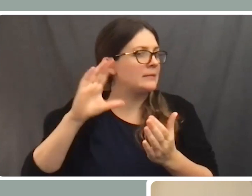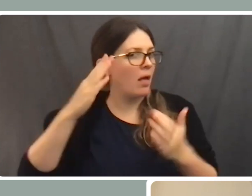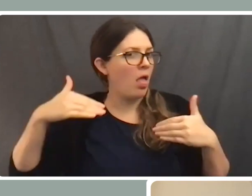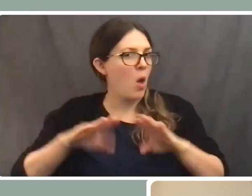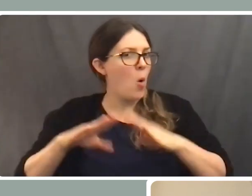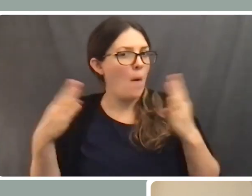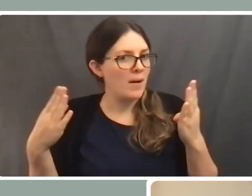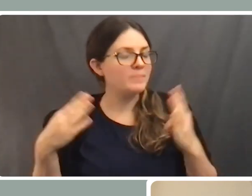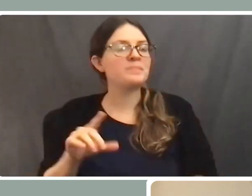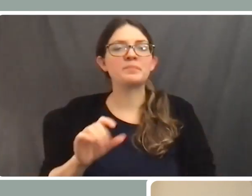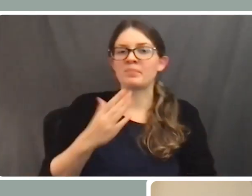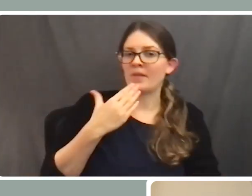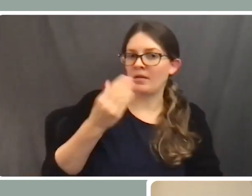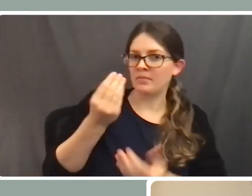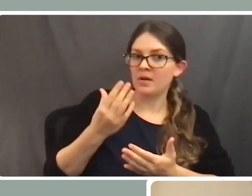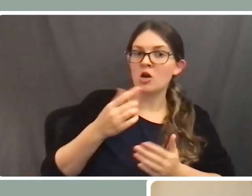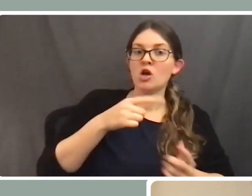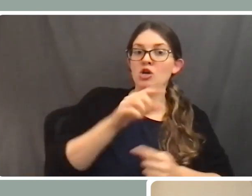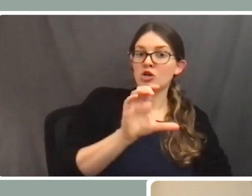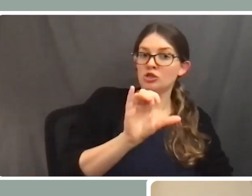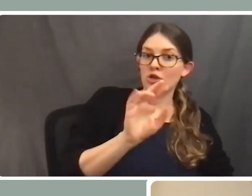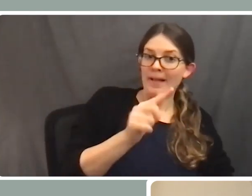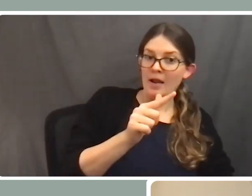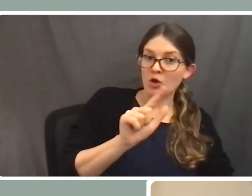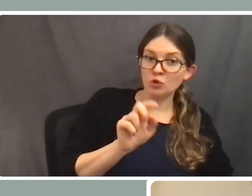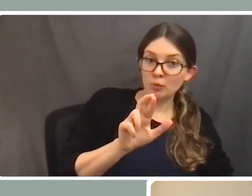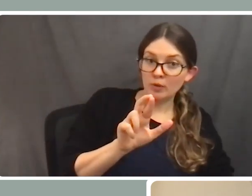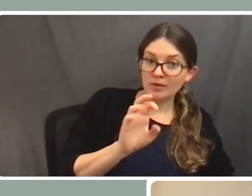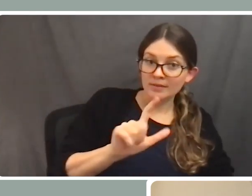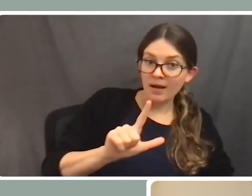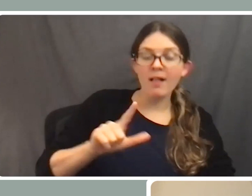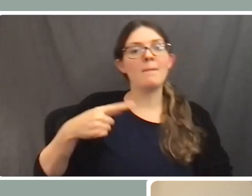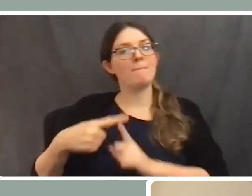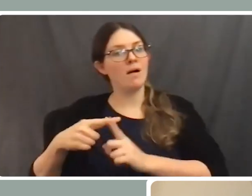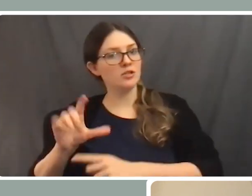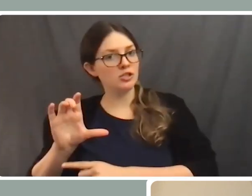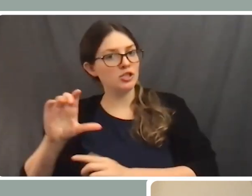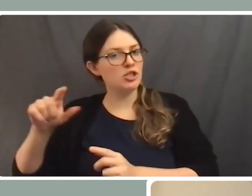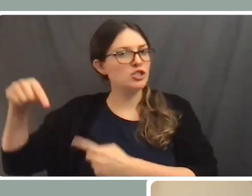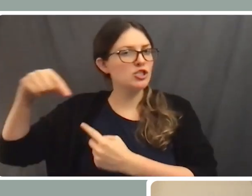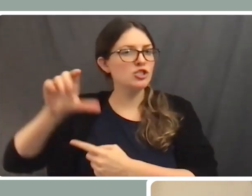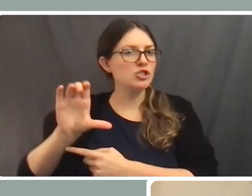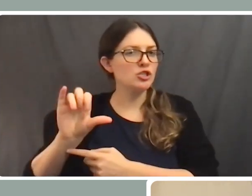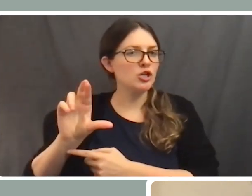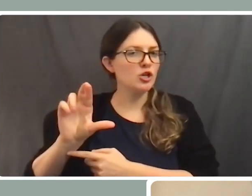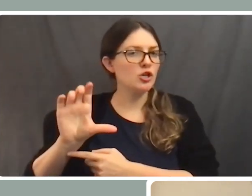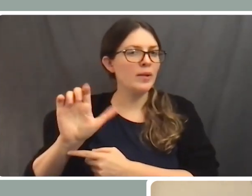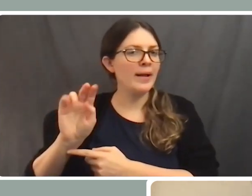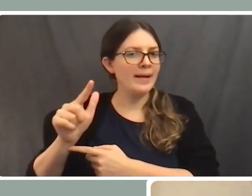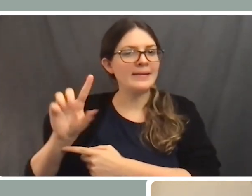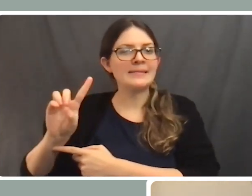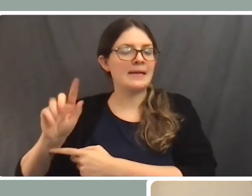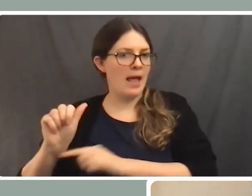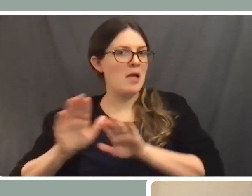for the distinction between circulating tumor cells and circulating DNA, tumor DNA. Yeah, exactly. Yeah. So there are a